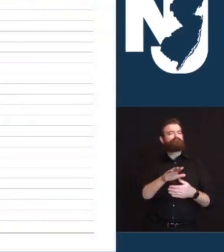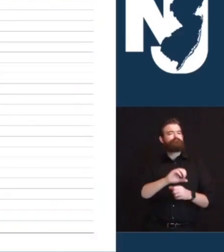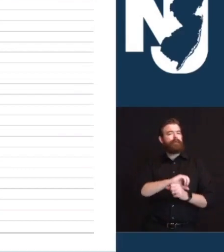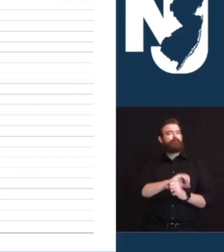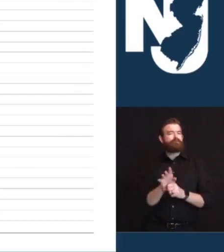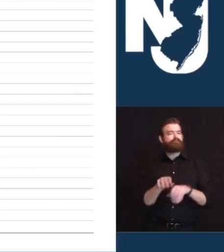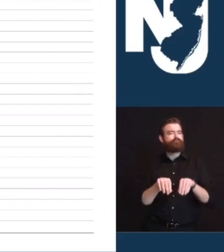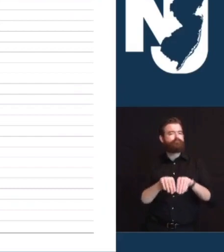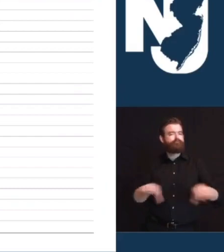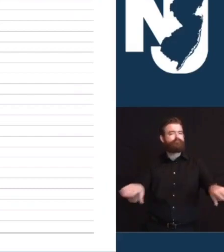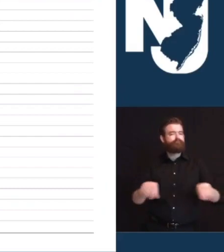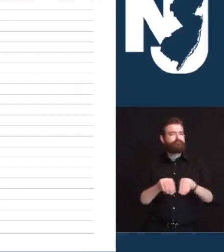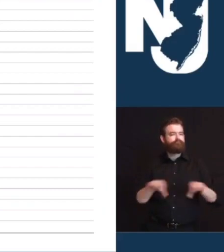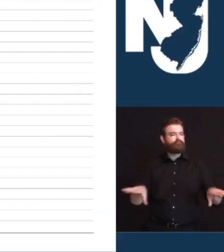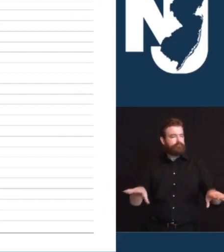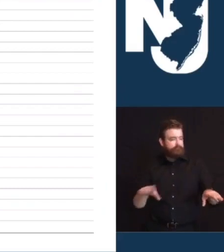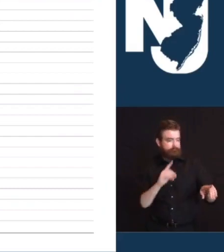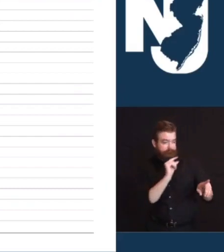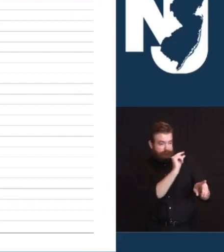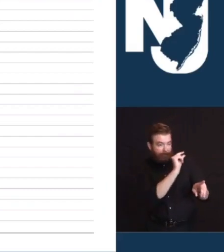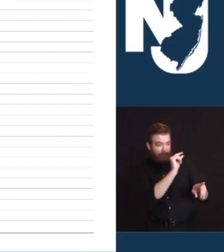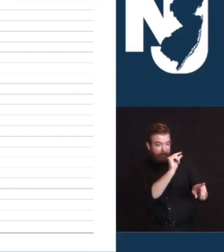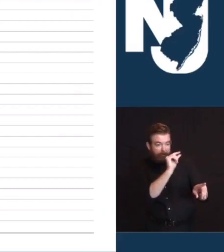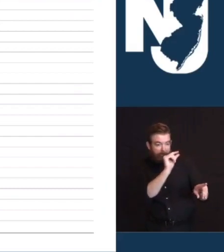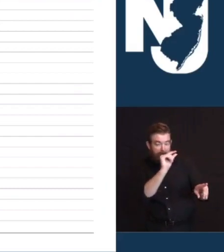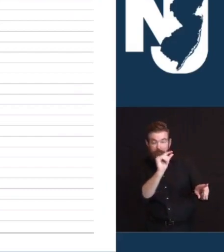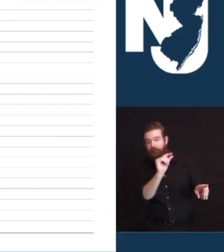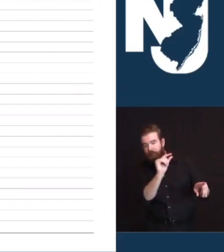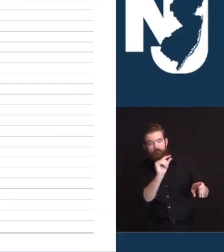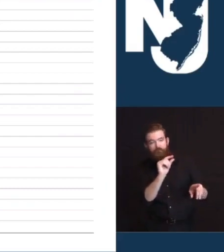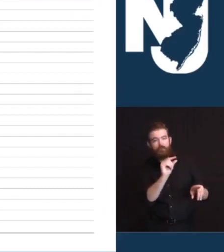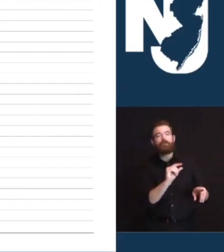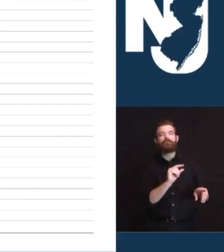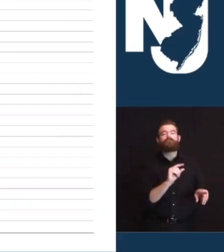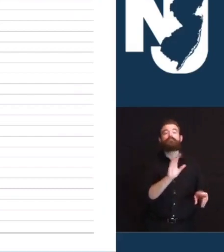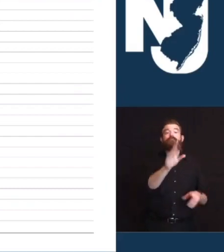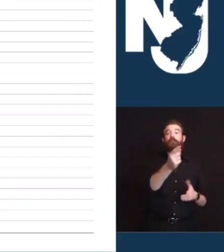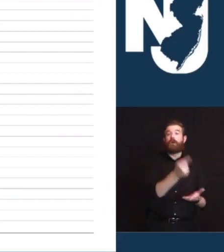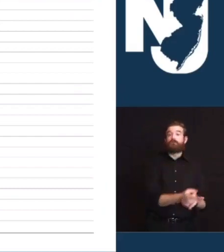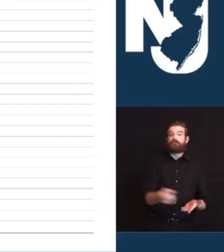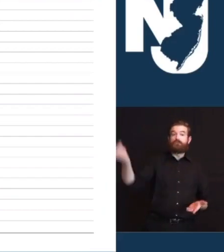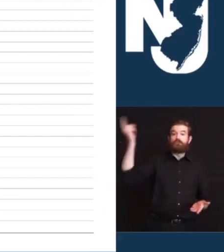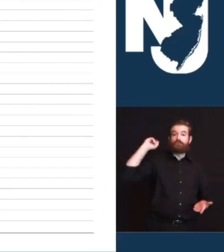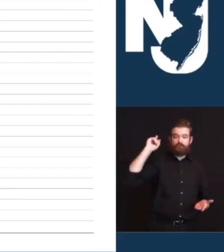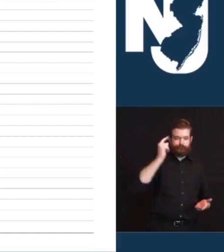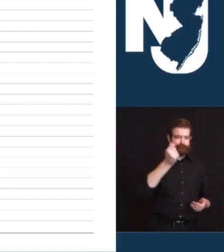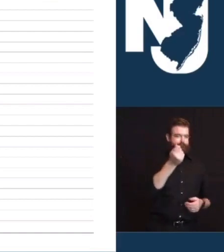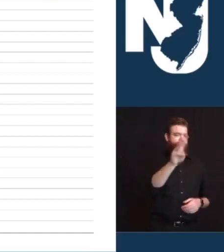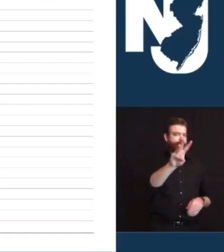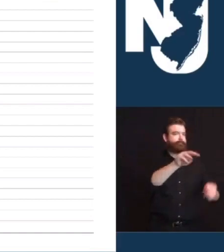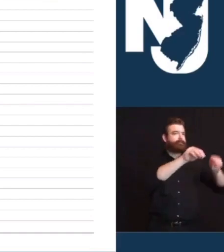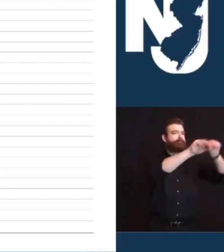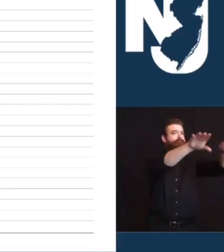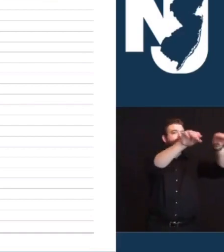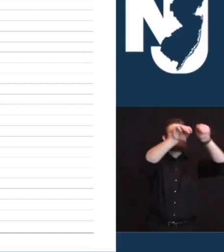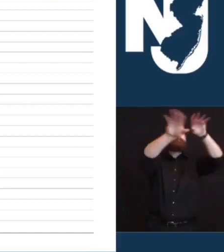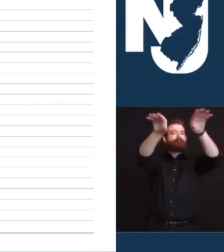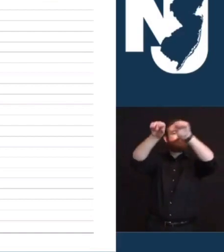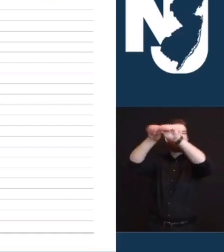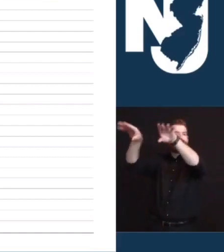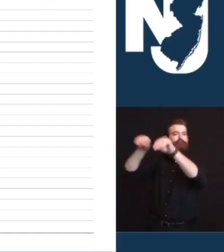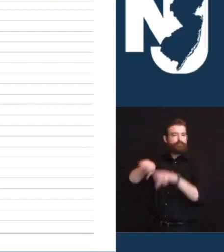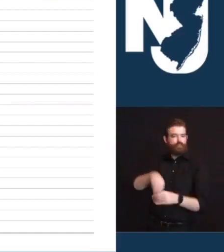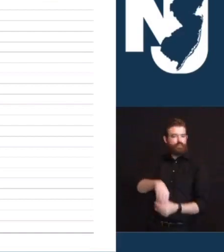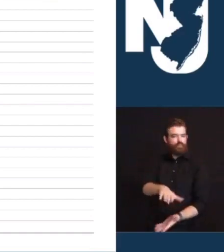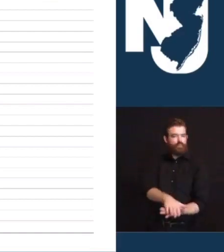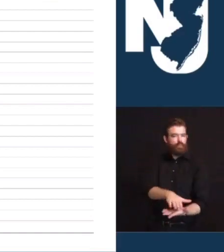you, last week we were at 16 individual outbreaks covering 58 individuals.